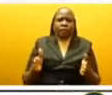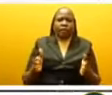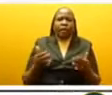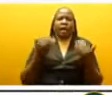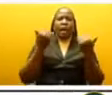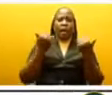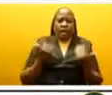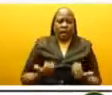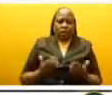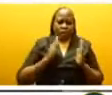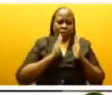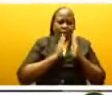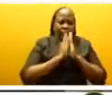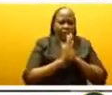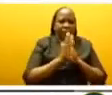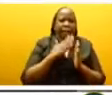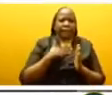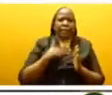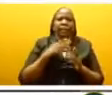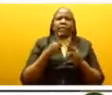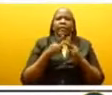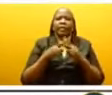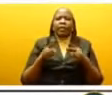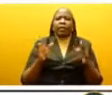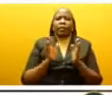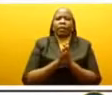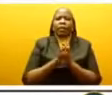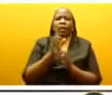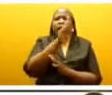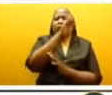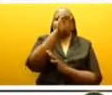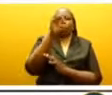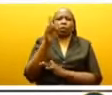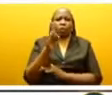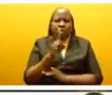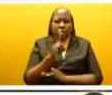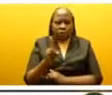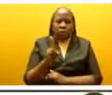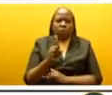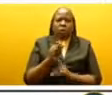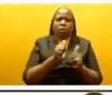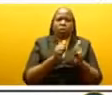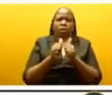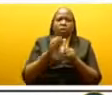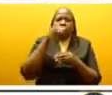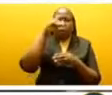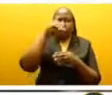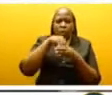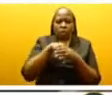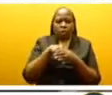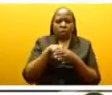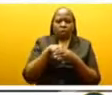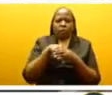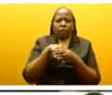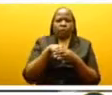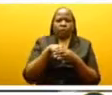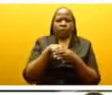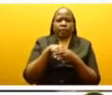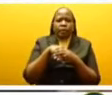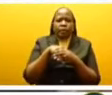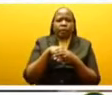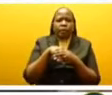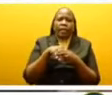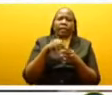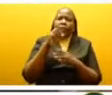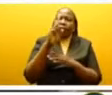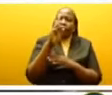Now, I will straight away start with the questions that were put to the first